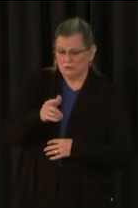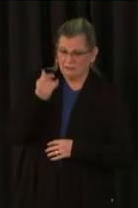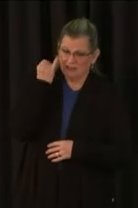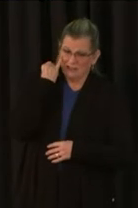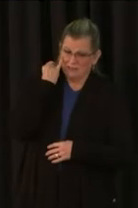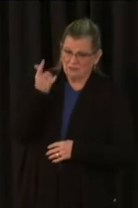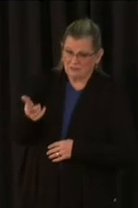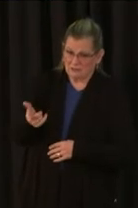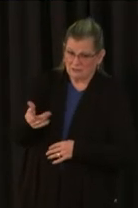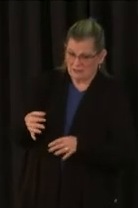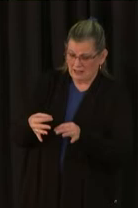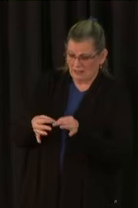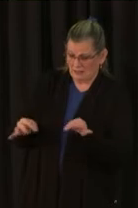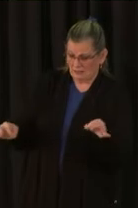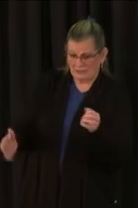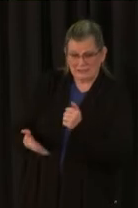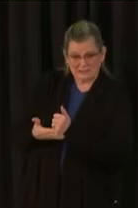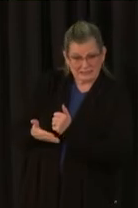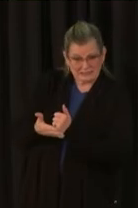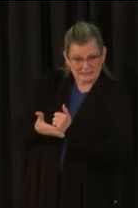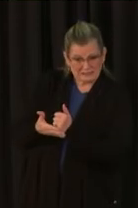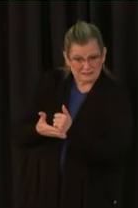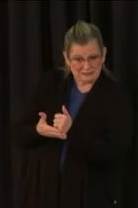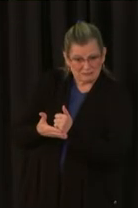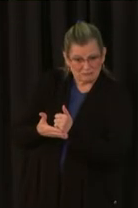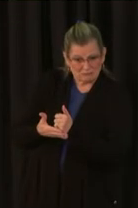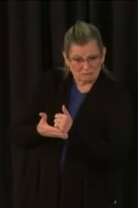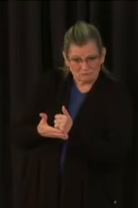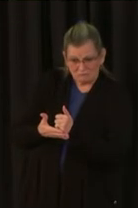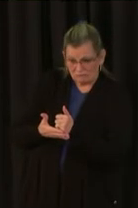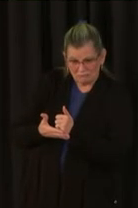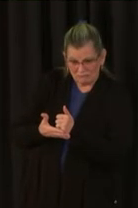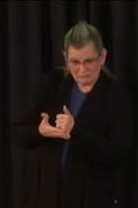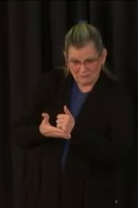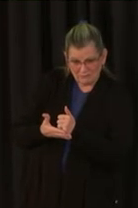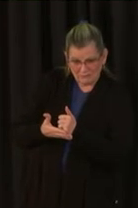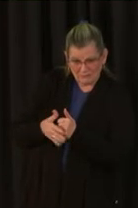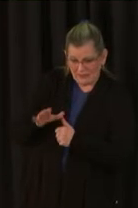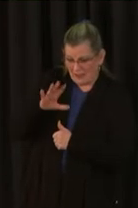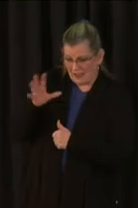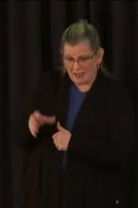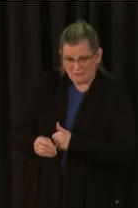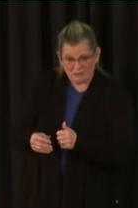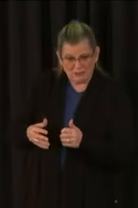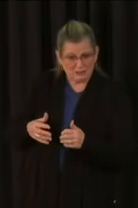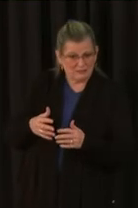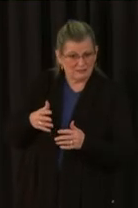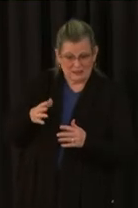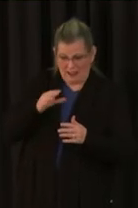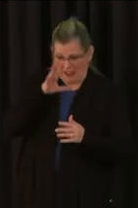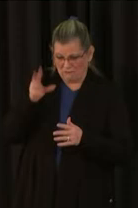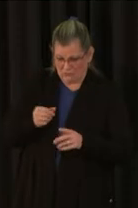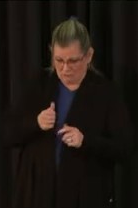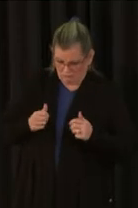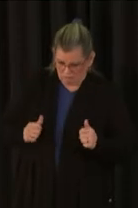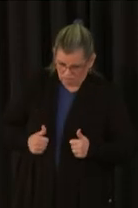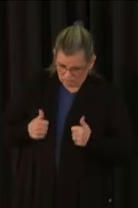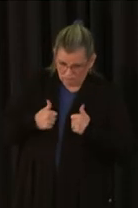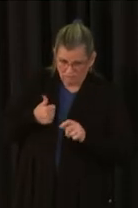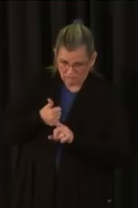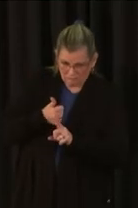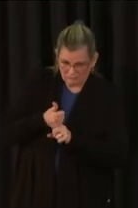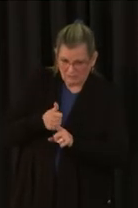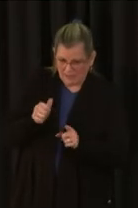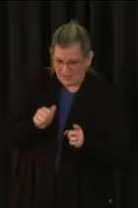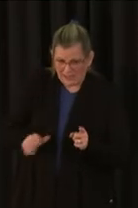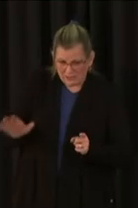language assistance, the Mayor's Office on Latino Affairs is able to assist. African Affairs and Asian and Pacific Islanders is also able to assist. If you have